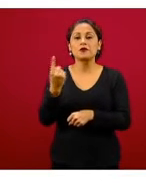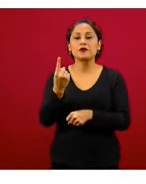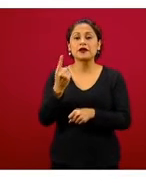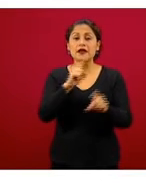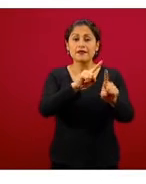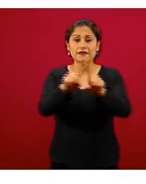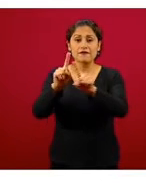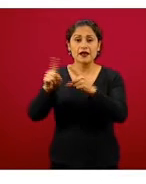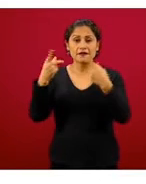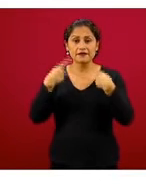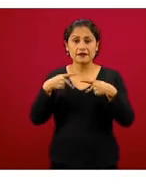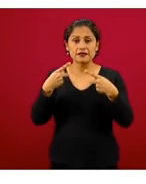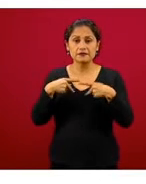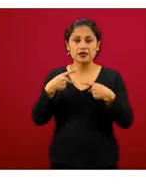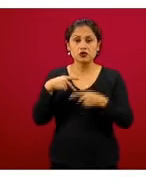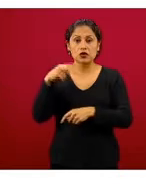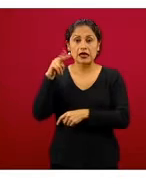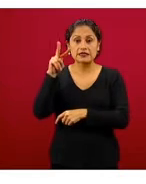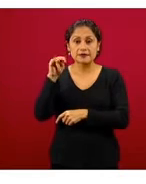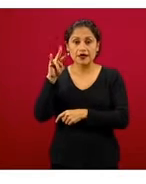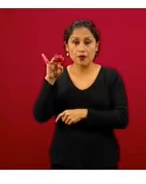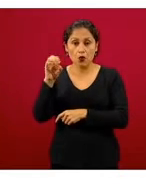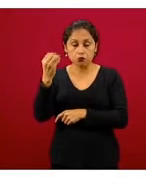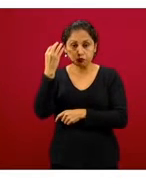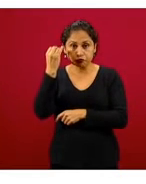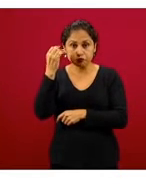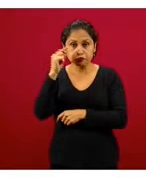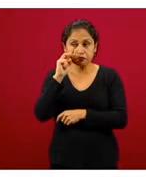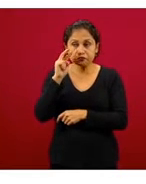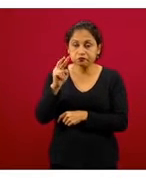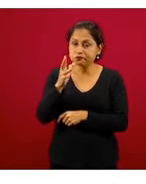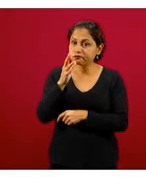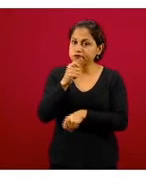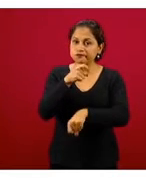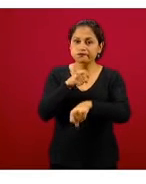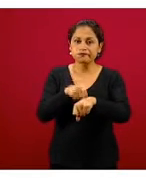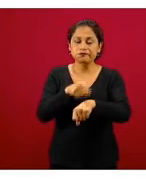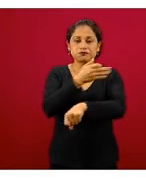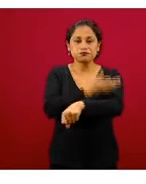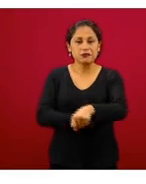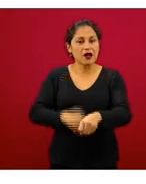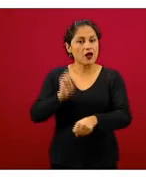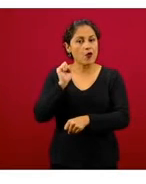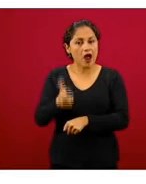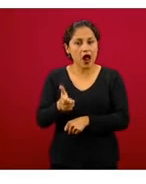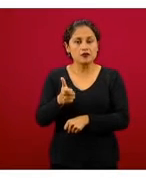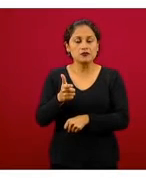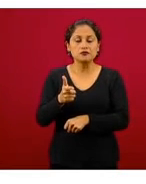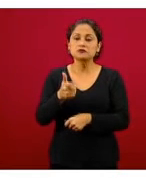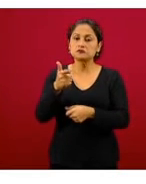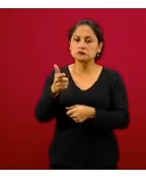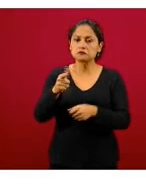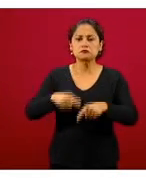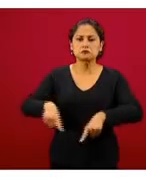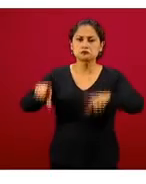interactions and a great amount of interest shown by the population and by the public.